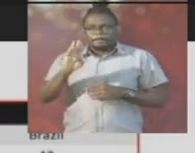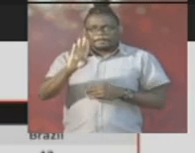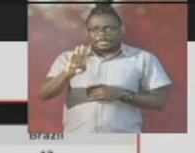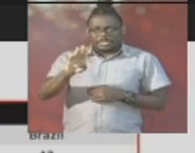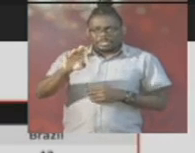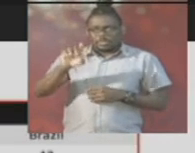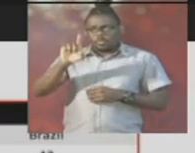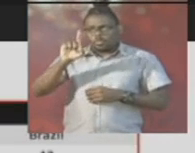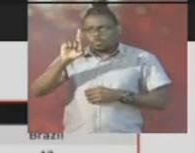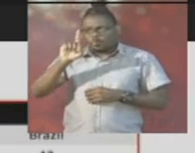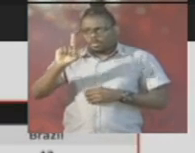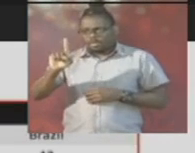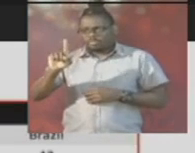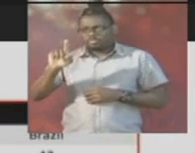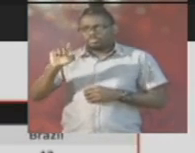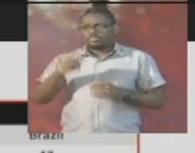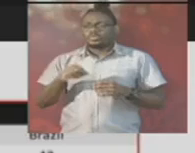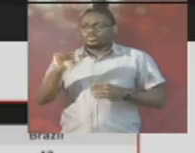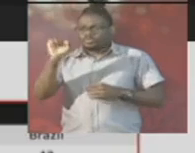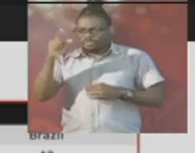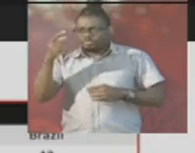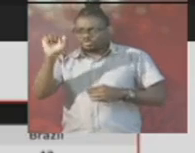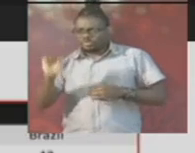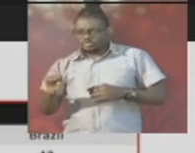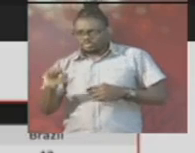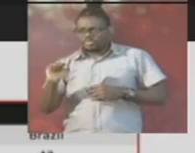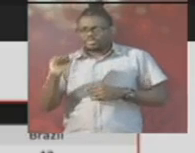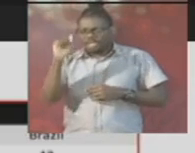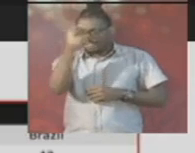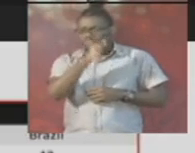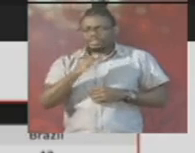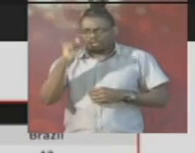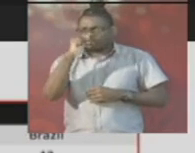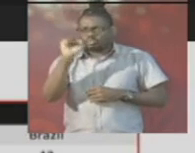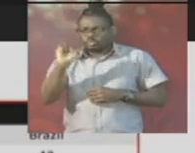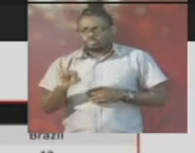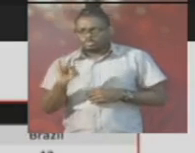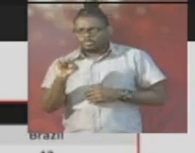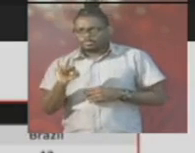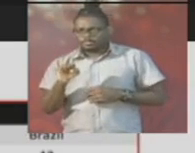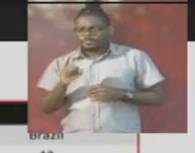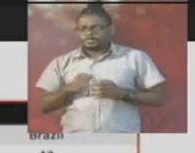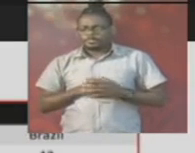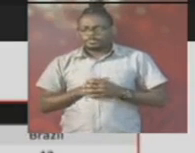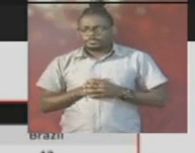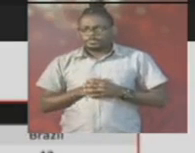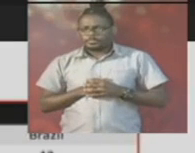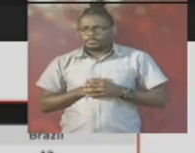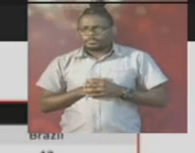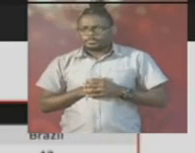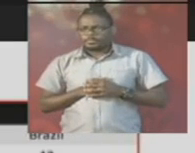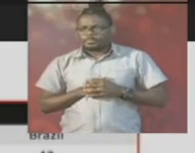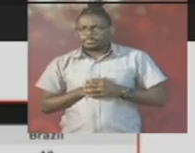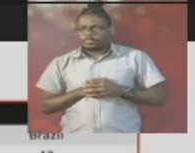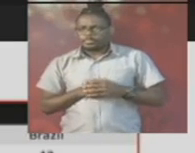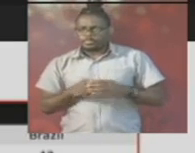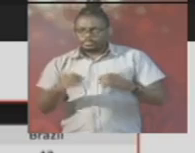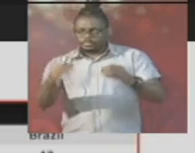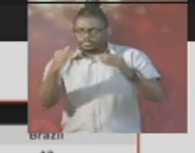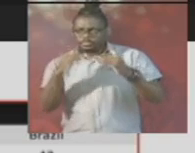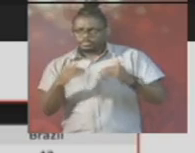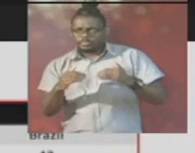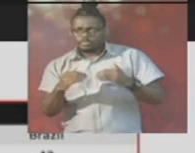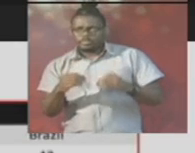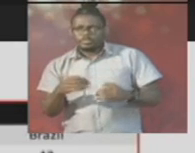first identified in South Africa. Also, in terms of vaccine efficacy, which is the next row down, while